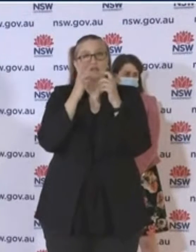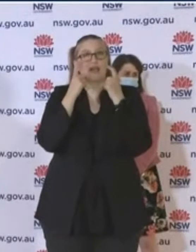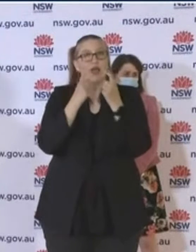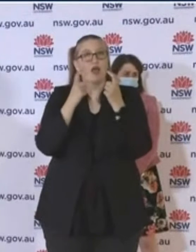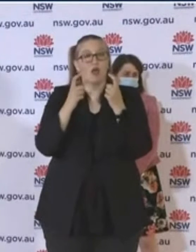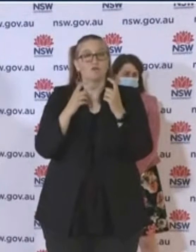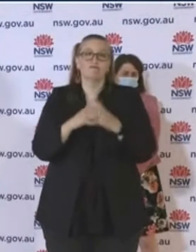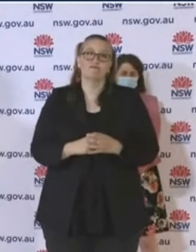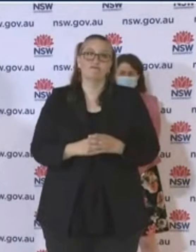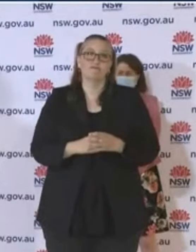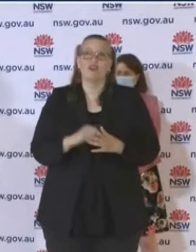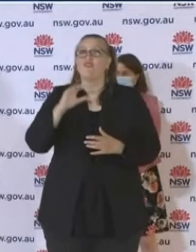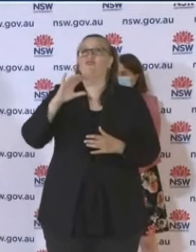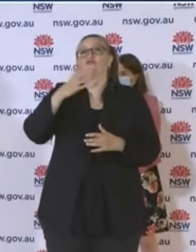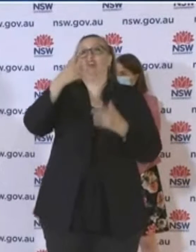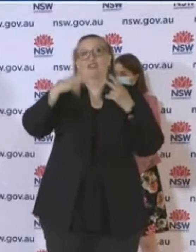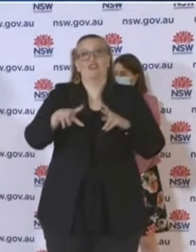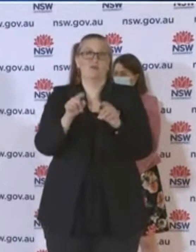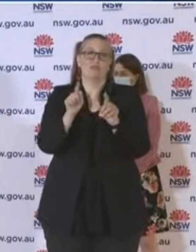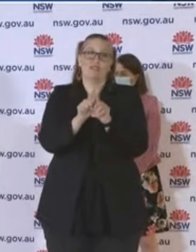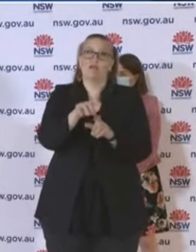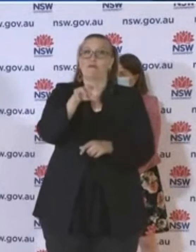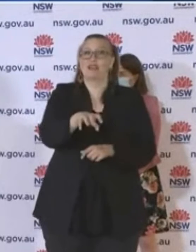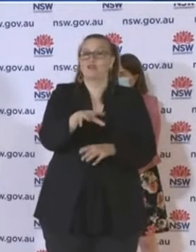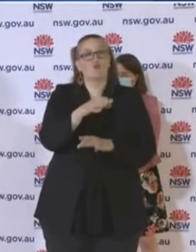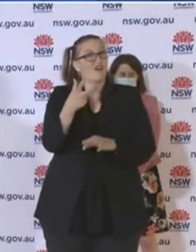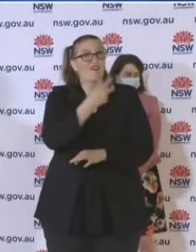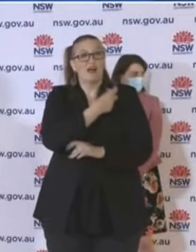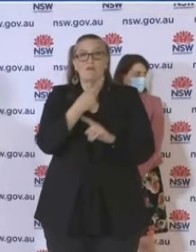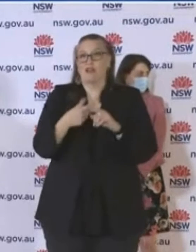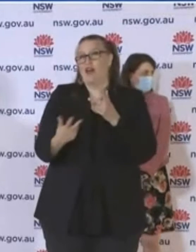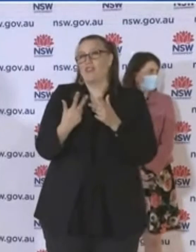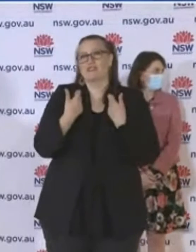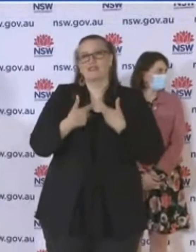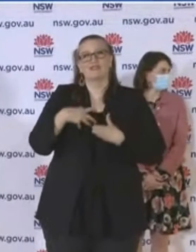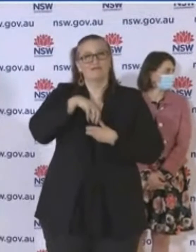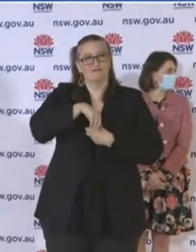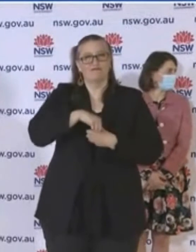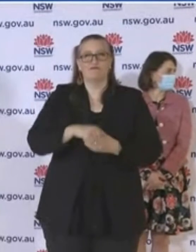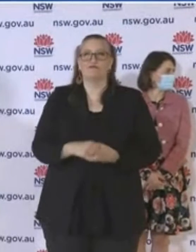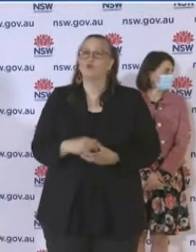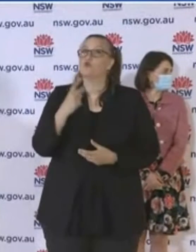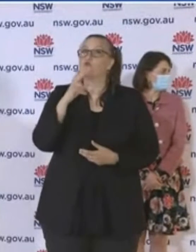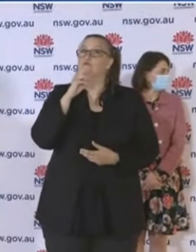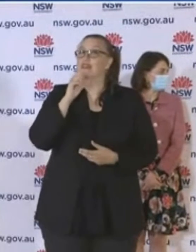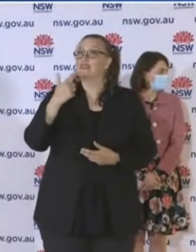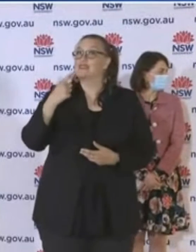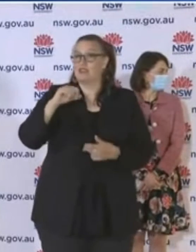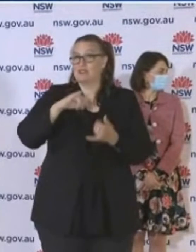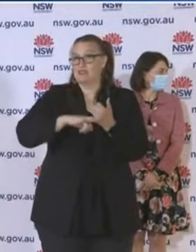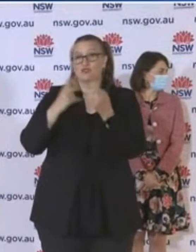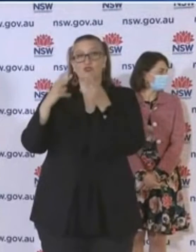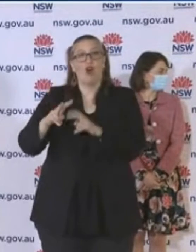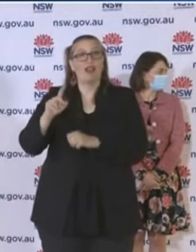not vaccinated and had underlying illnesses. 2 men in their 70s from southwestern Sydney died at Liverpool Hospital. A man